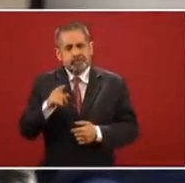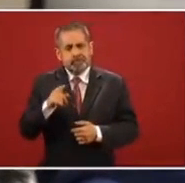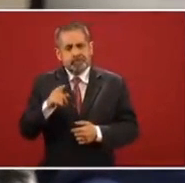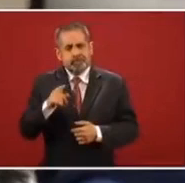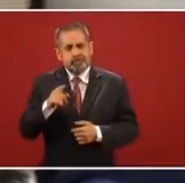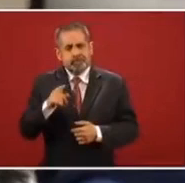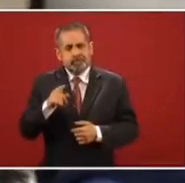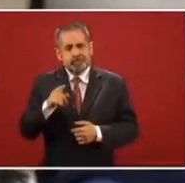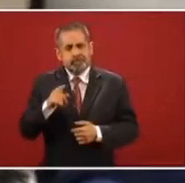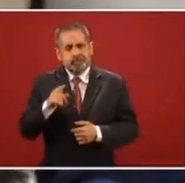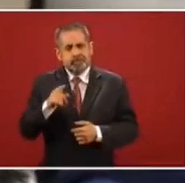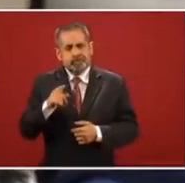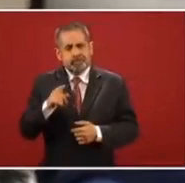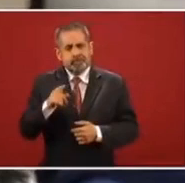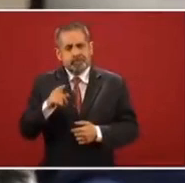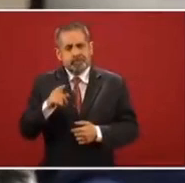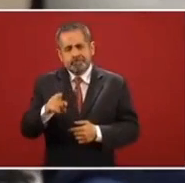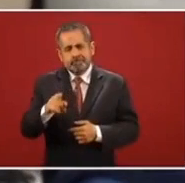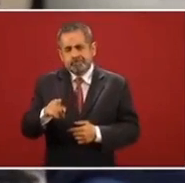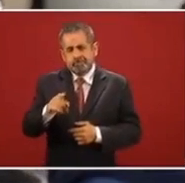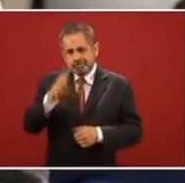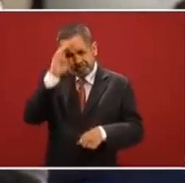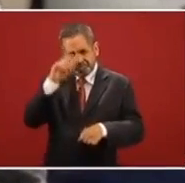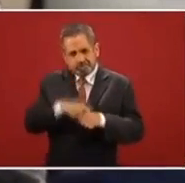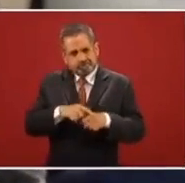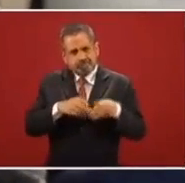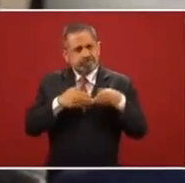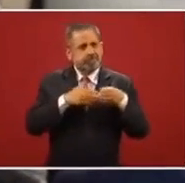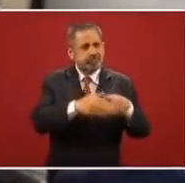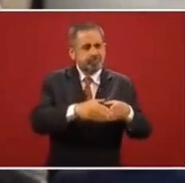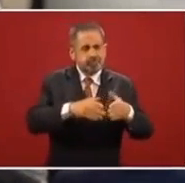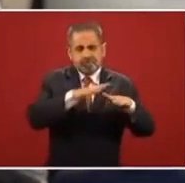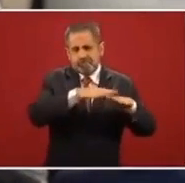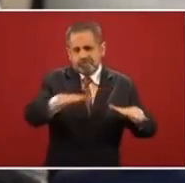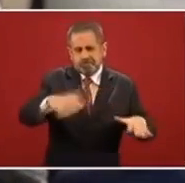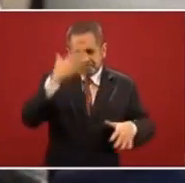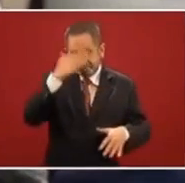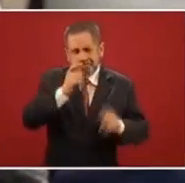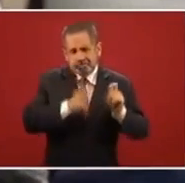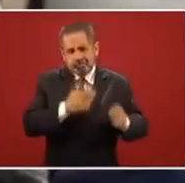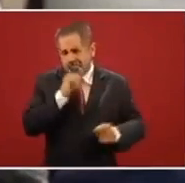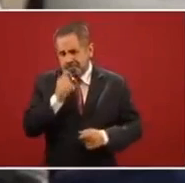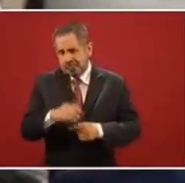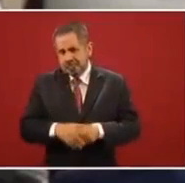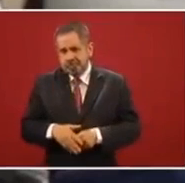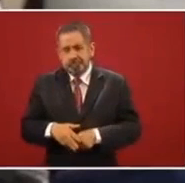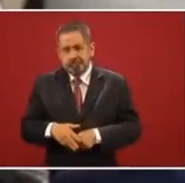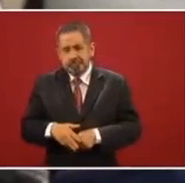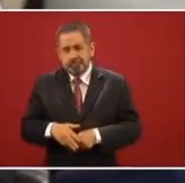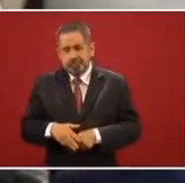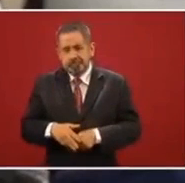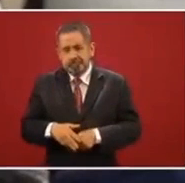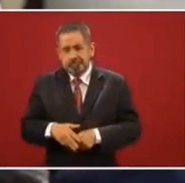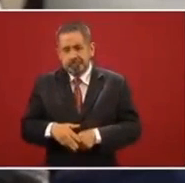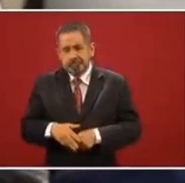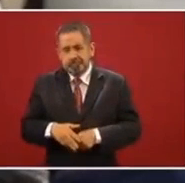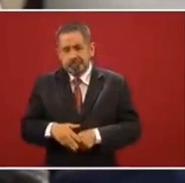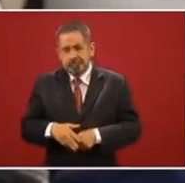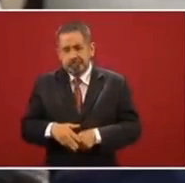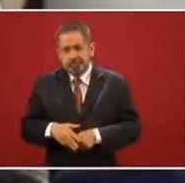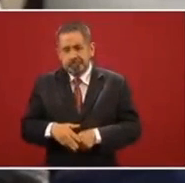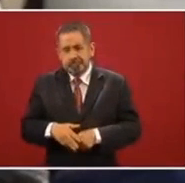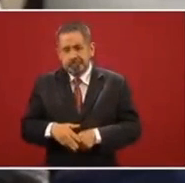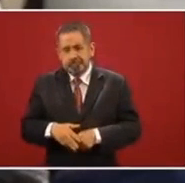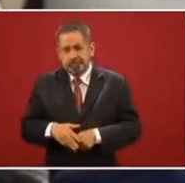from a marine culture. En el caso de Madero y Carranza, pues también no tuvieron But also